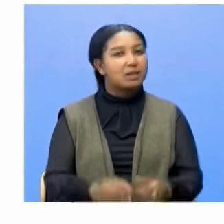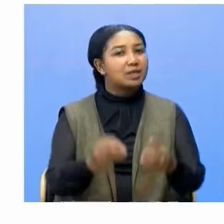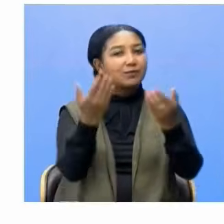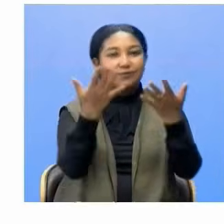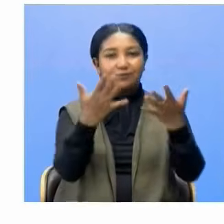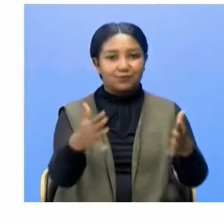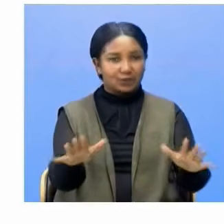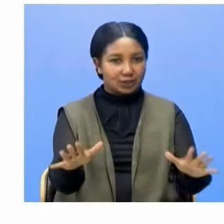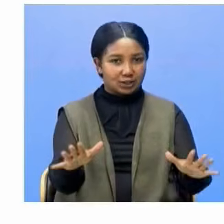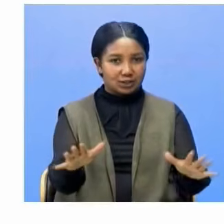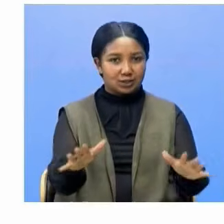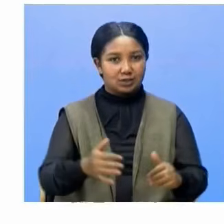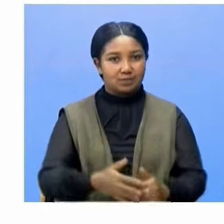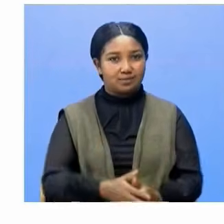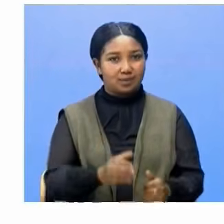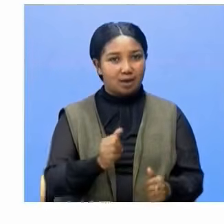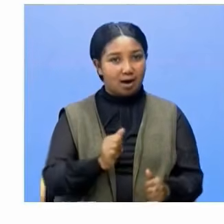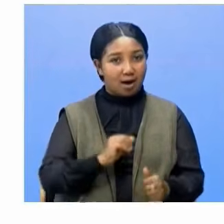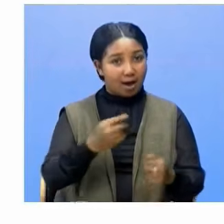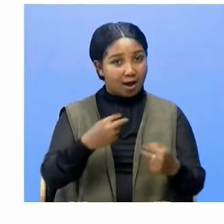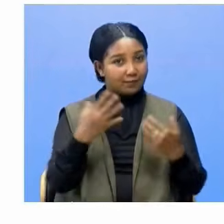finished